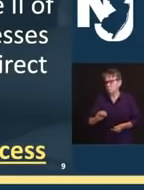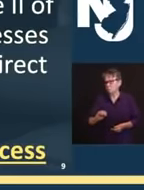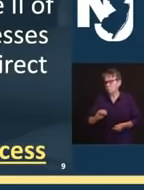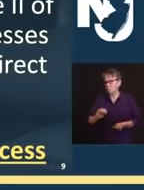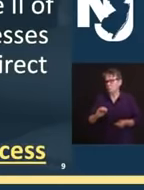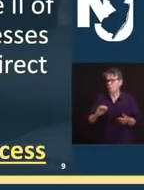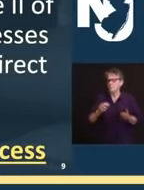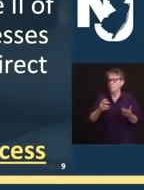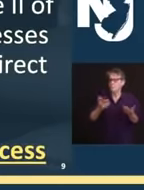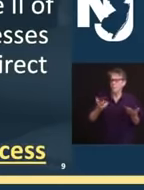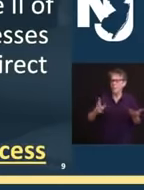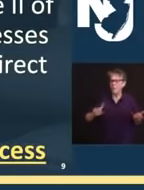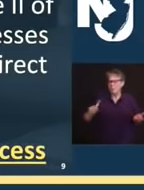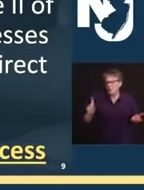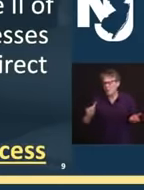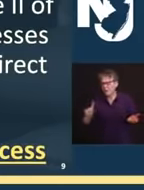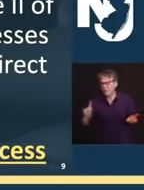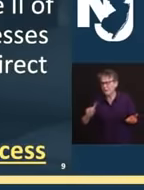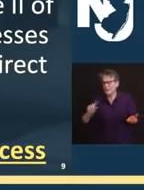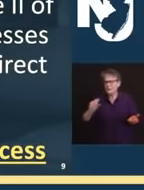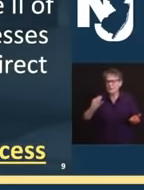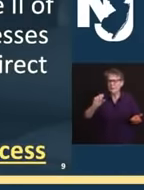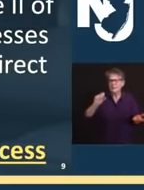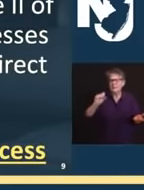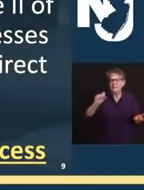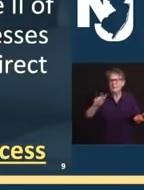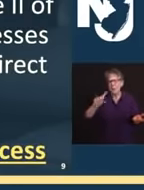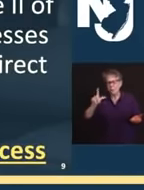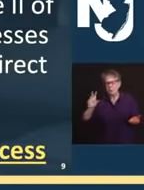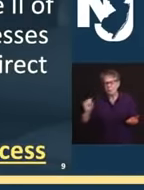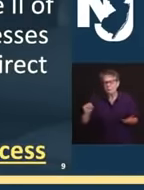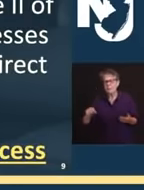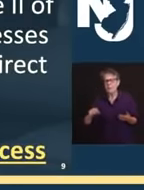Office Depot by shopping through the program's website,